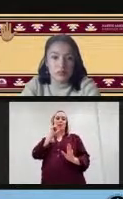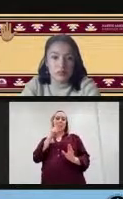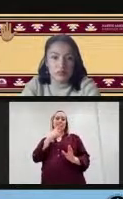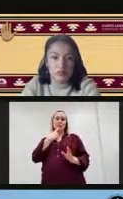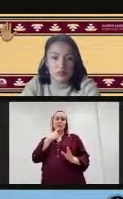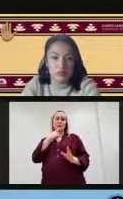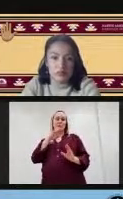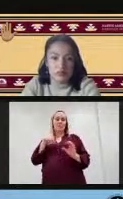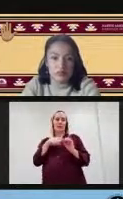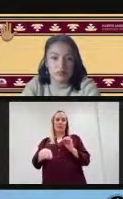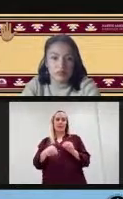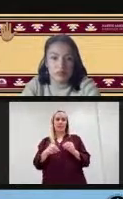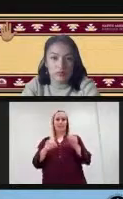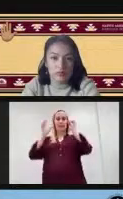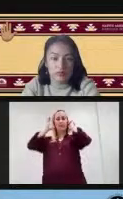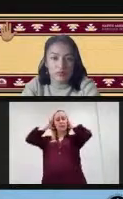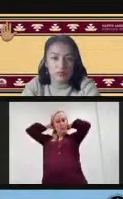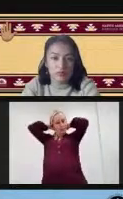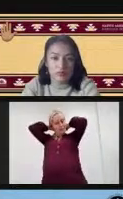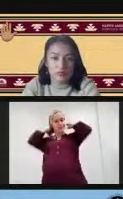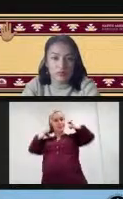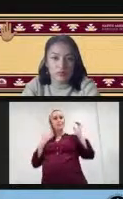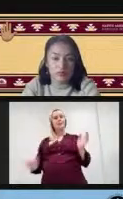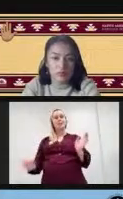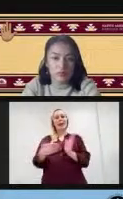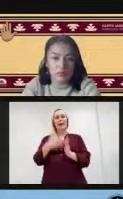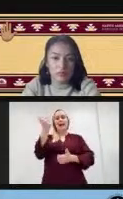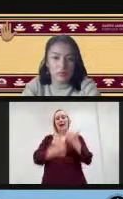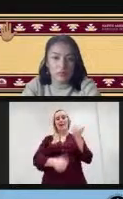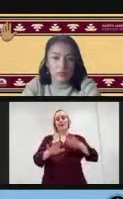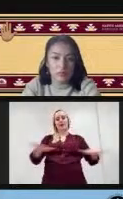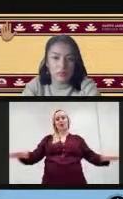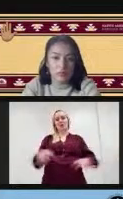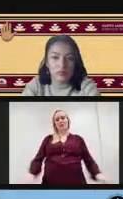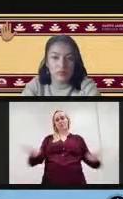that's why, you know, each child is important.